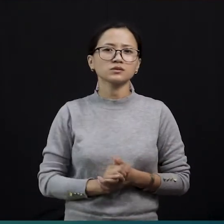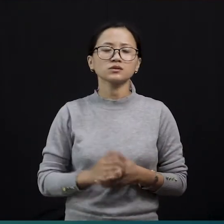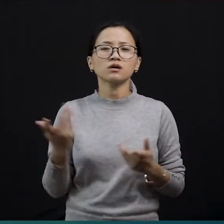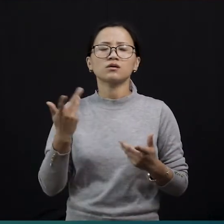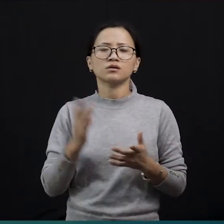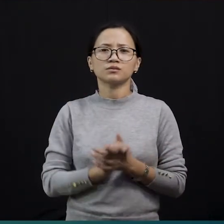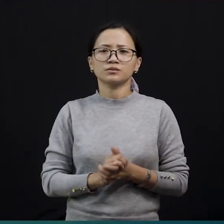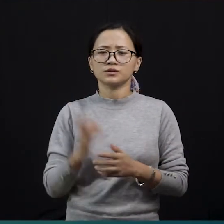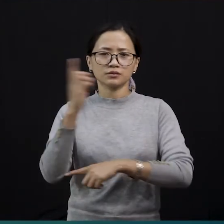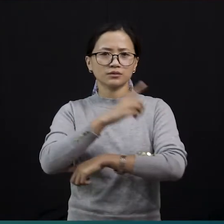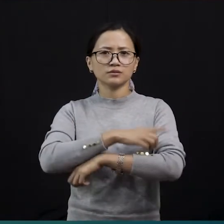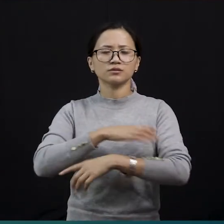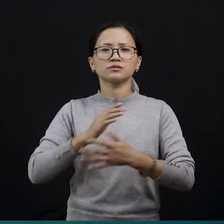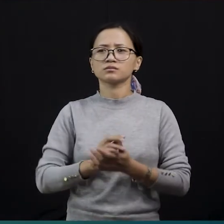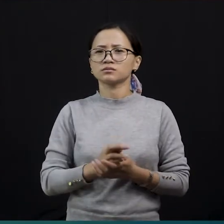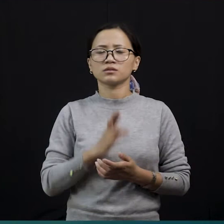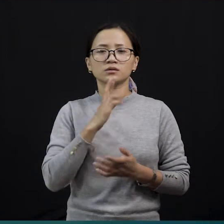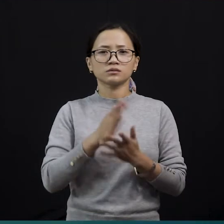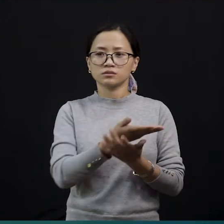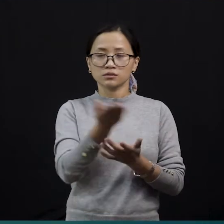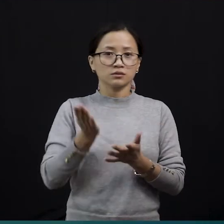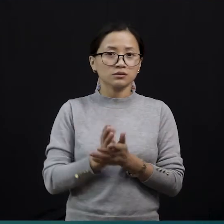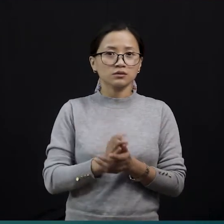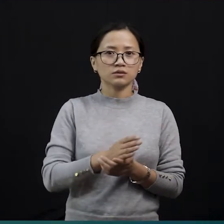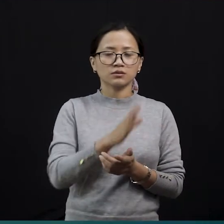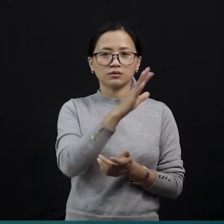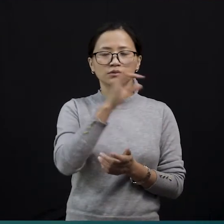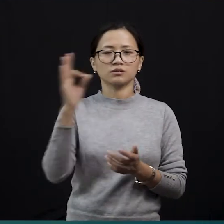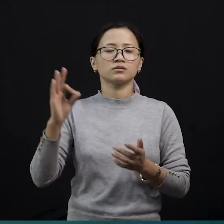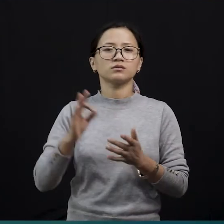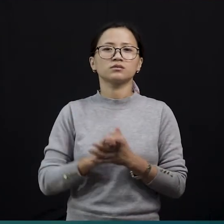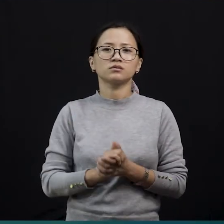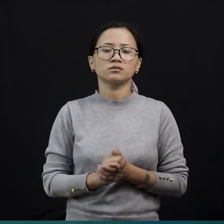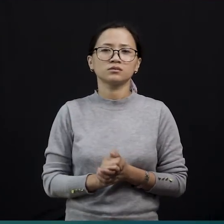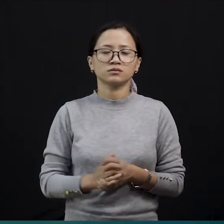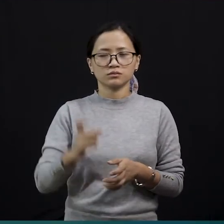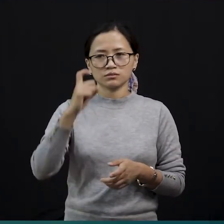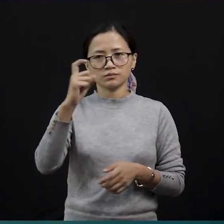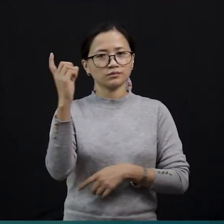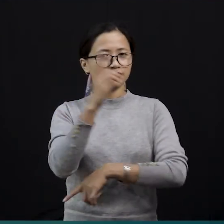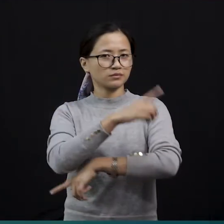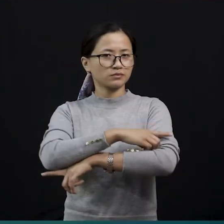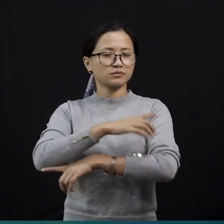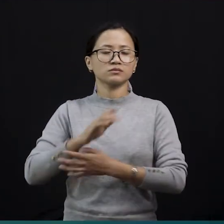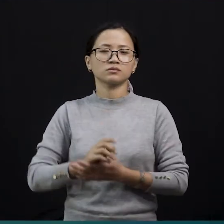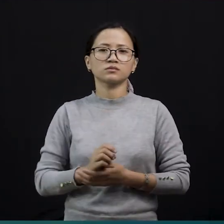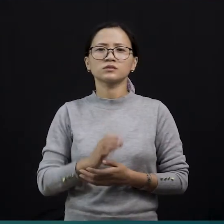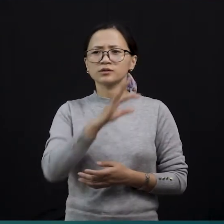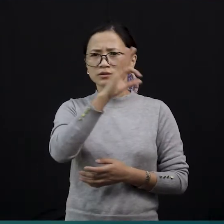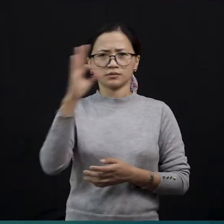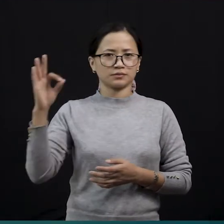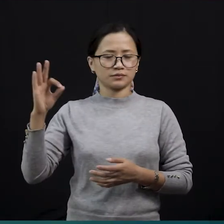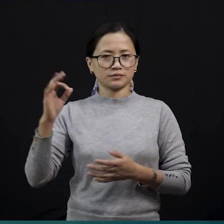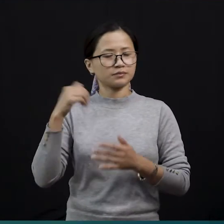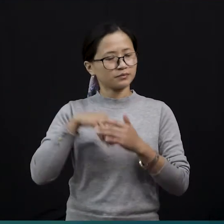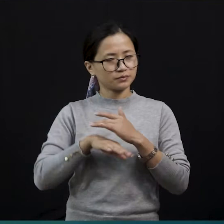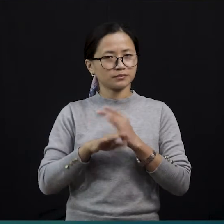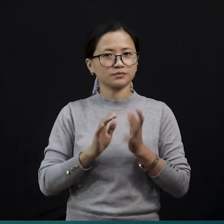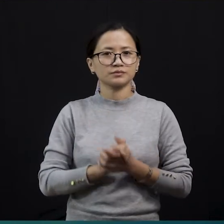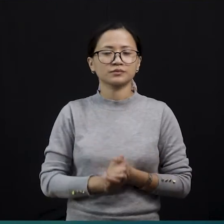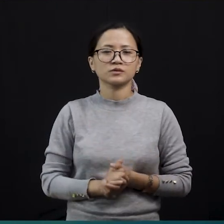many days are there in a week, children? There are 7 days in a week, right?